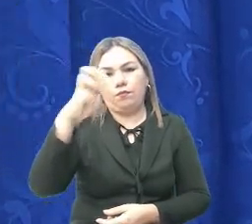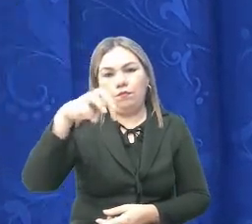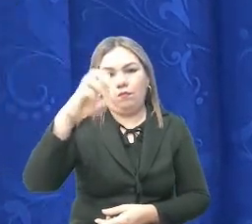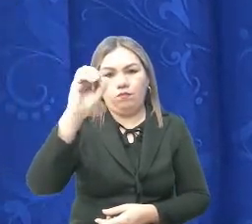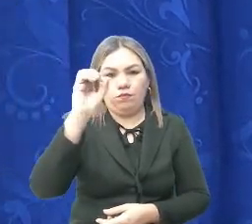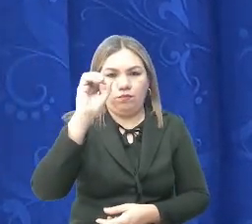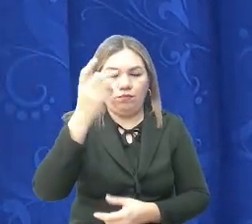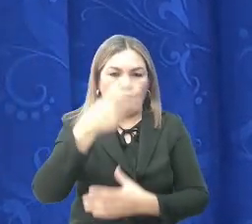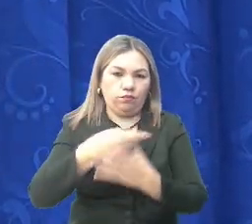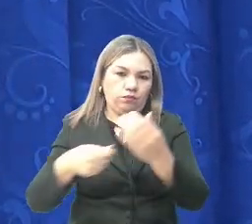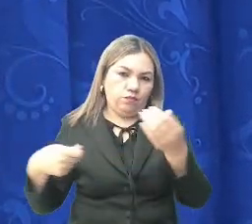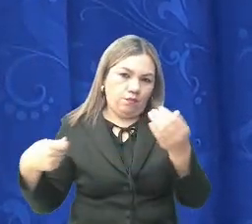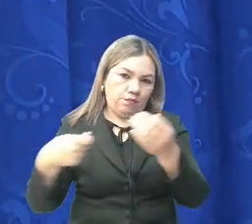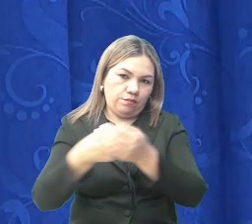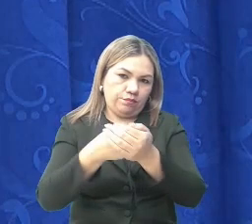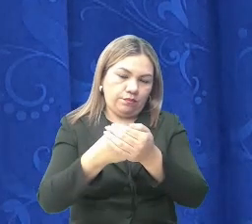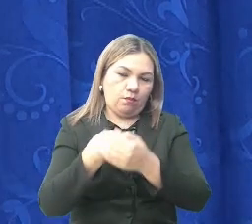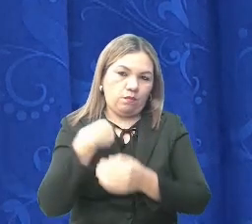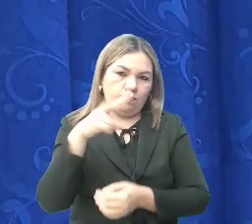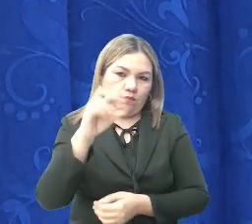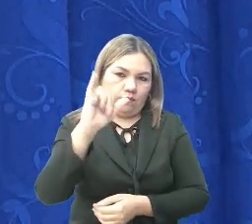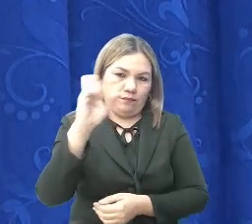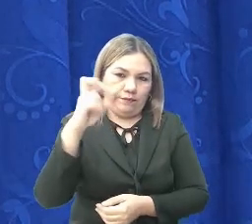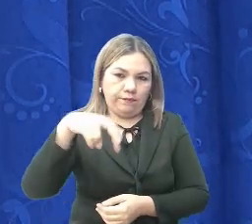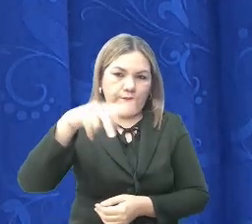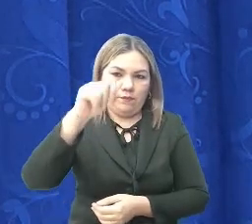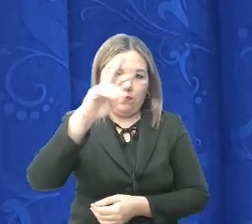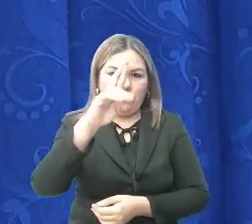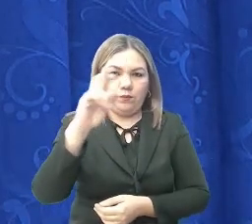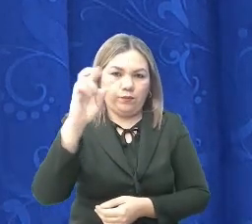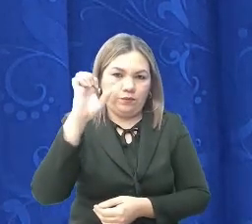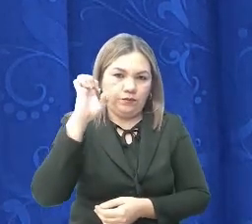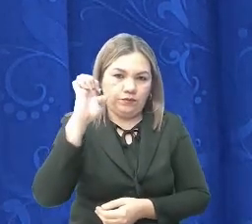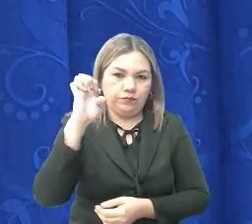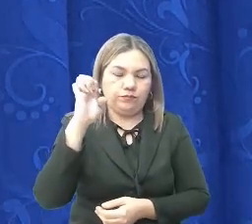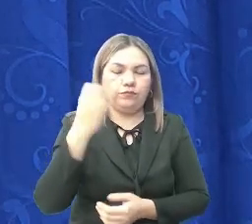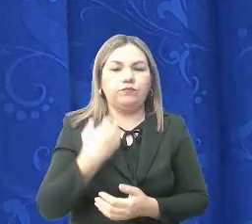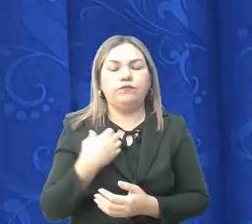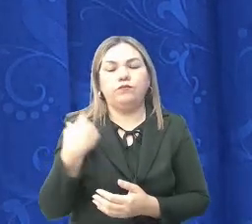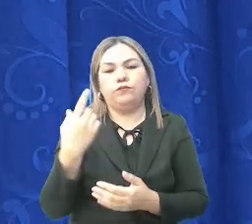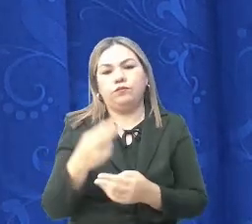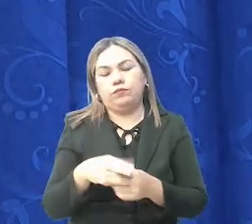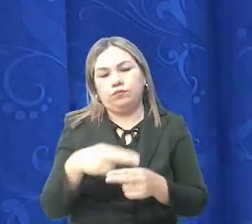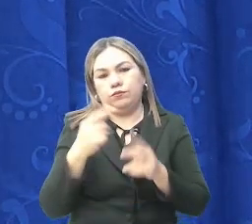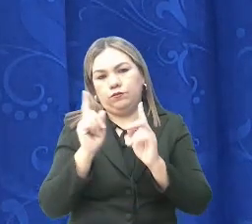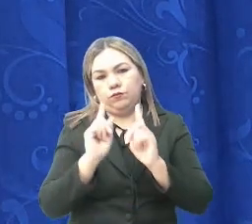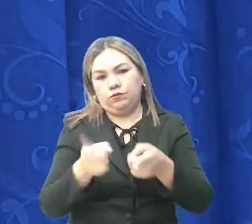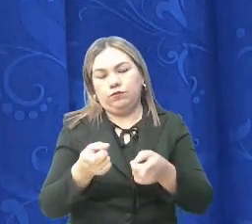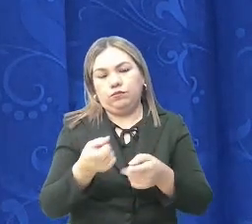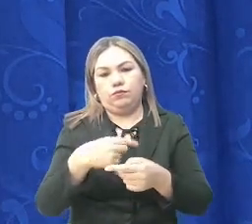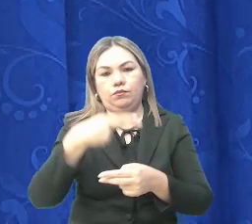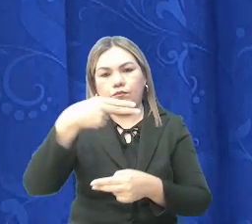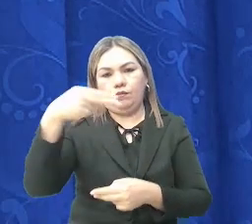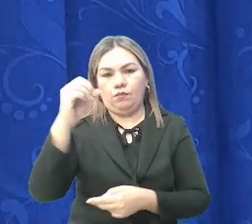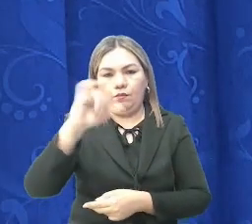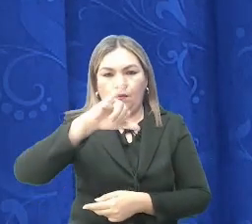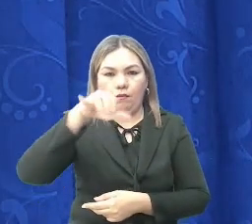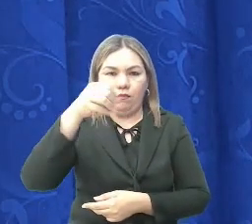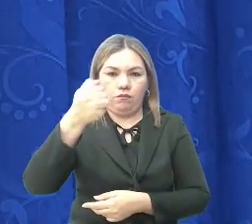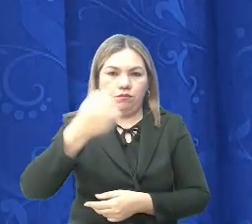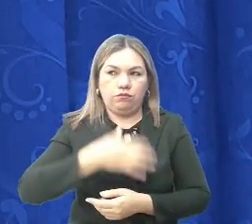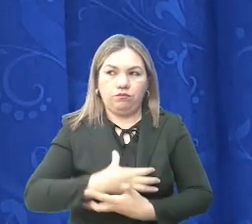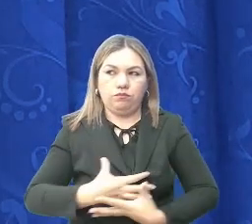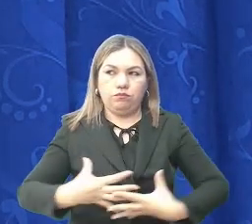thigh and thrust it into his belly. And the hand also went in after the blade, and the